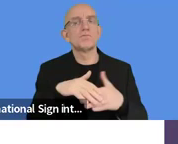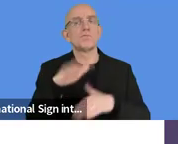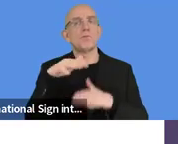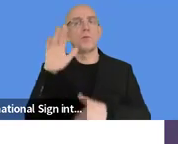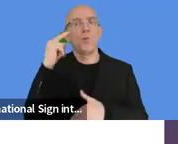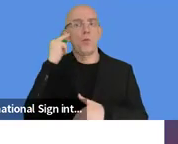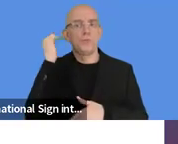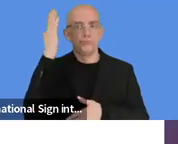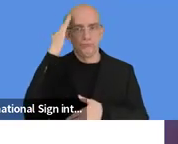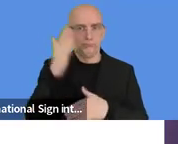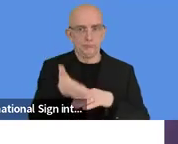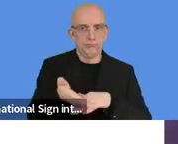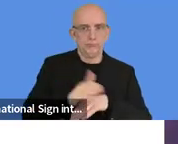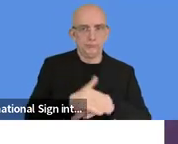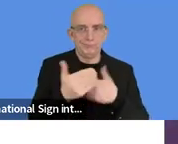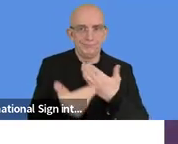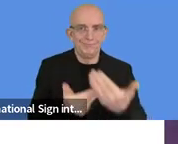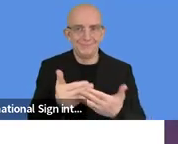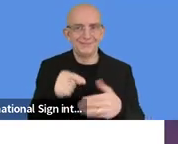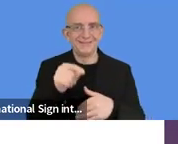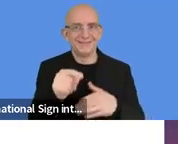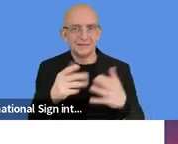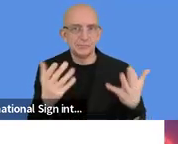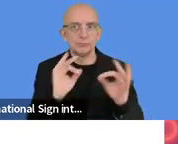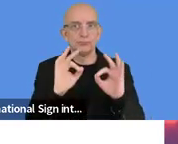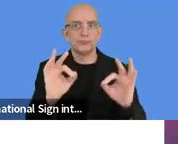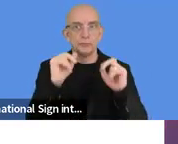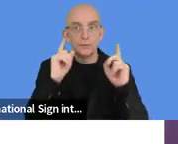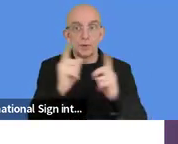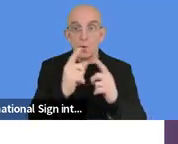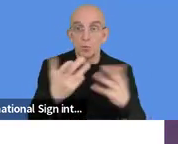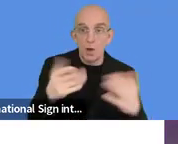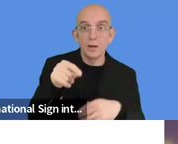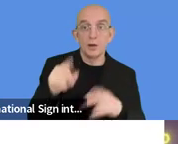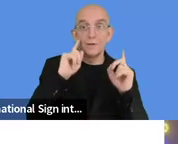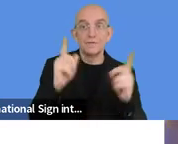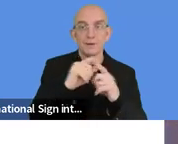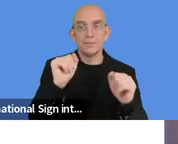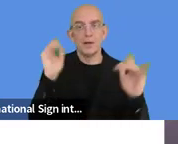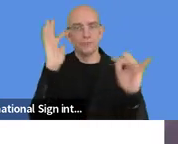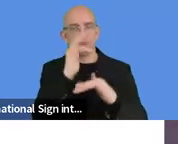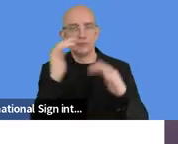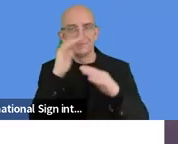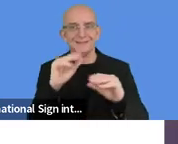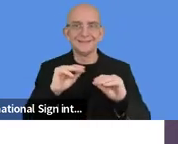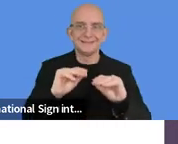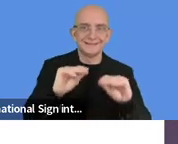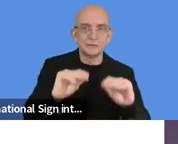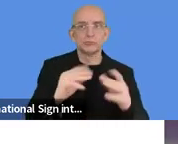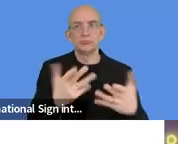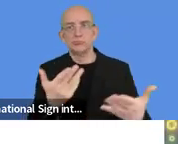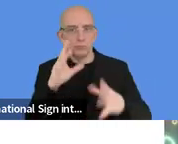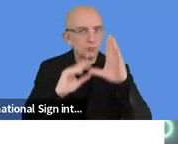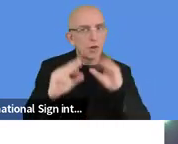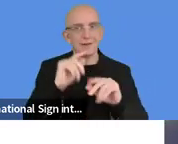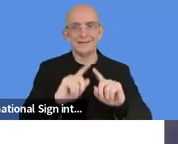the university has to think differently, approach their teaching and learning differently in order to provide access to